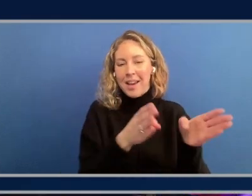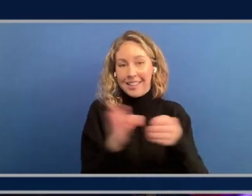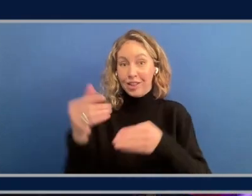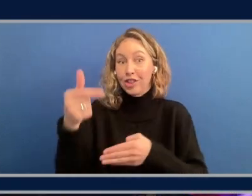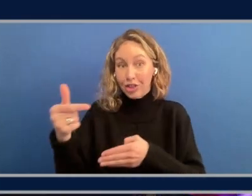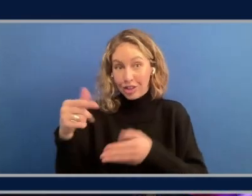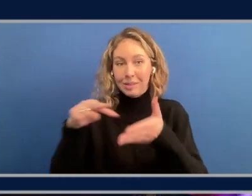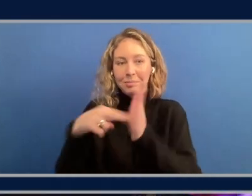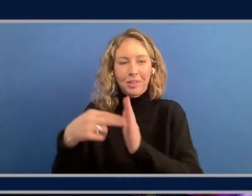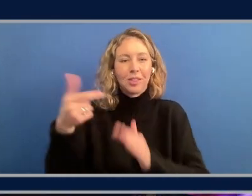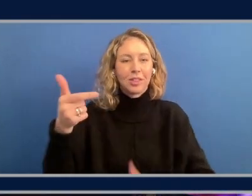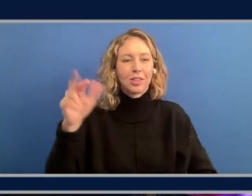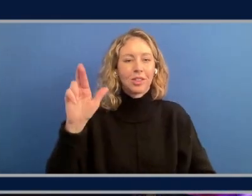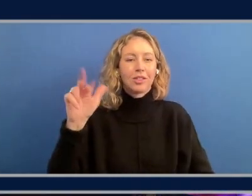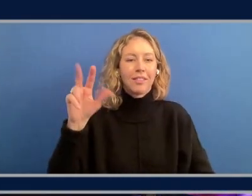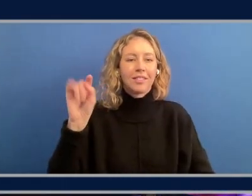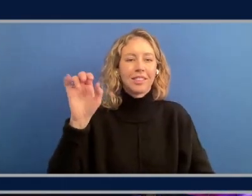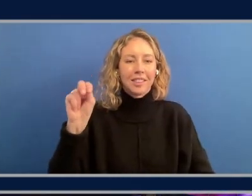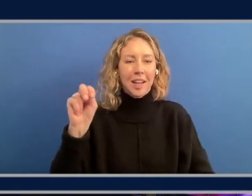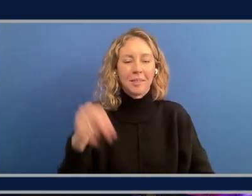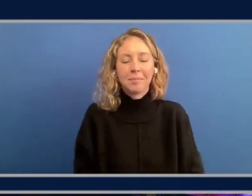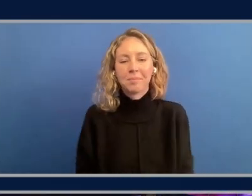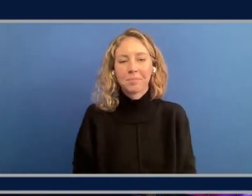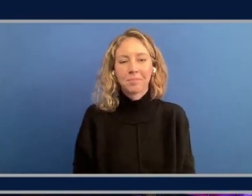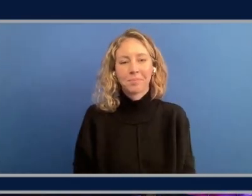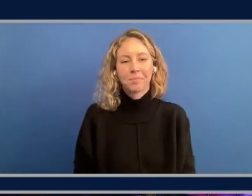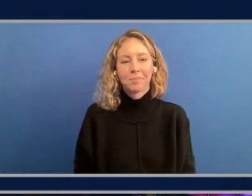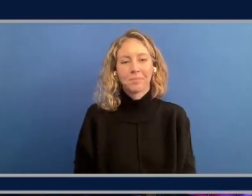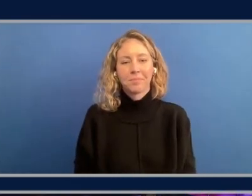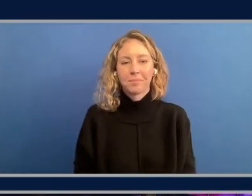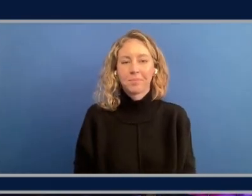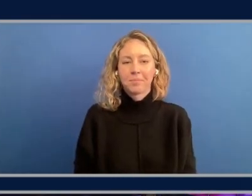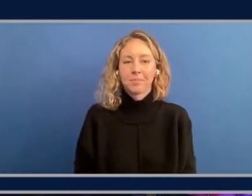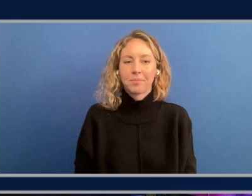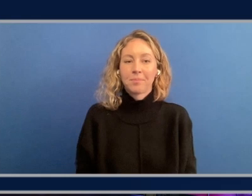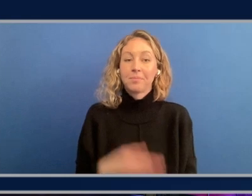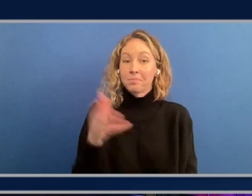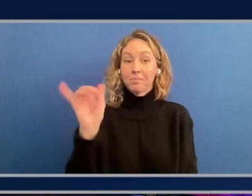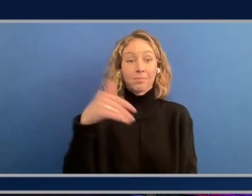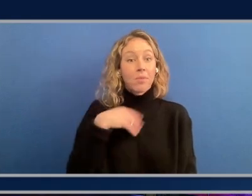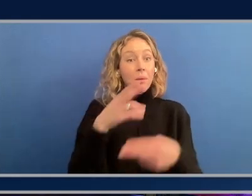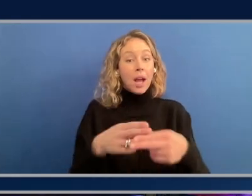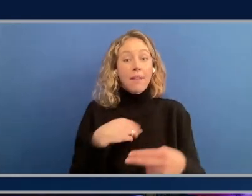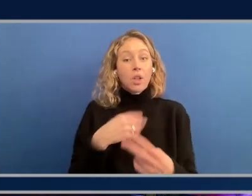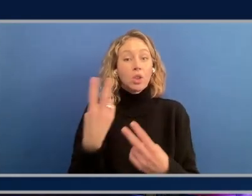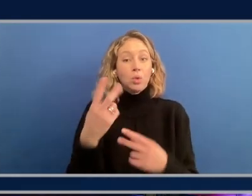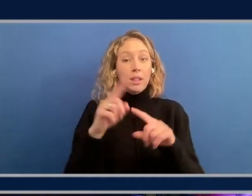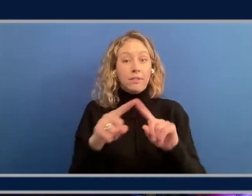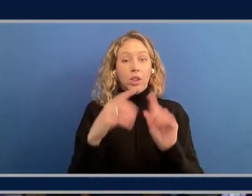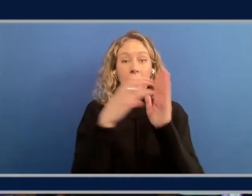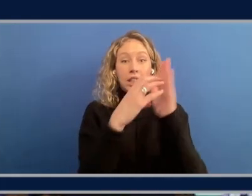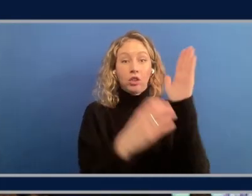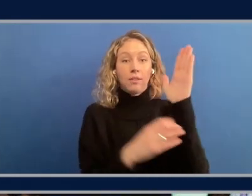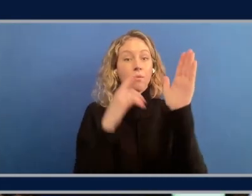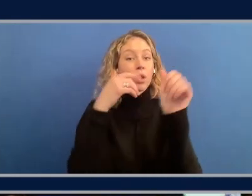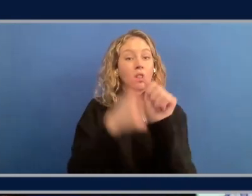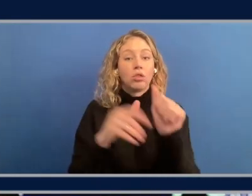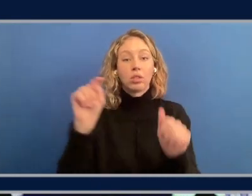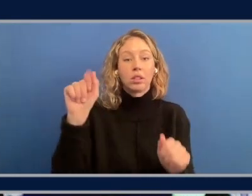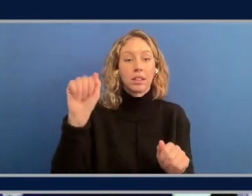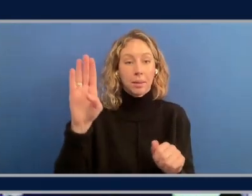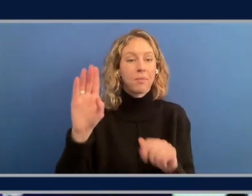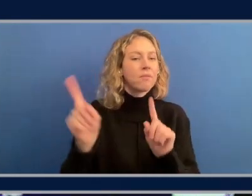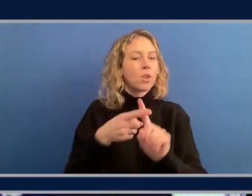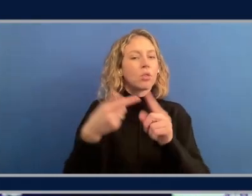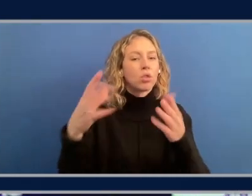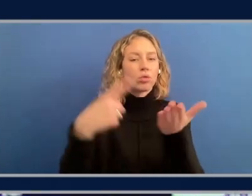Yeah. And Okay. yeah, go on. So like I mentioned, there are two sections in each tab, and the first section that we talked about,